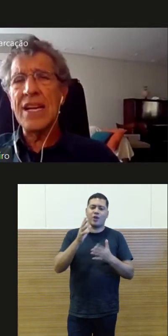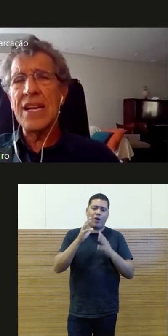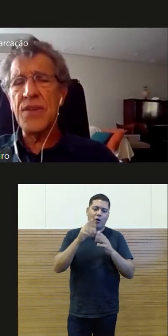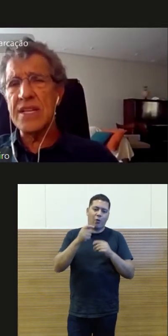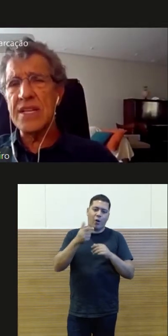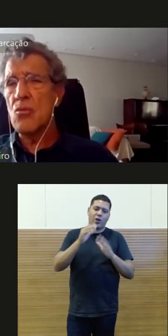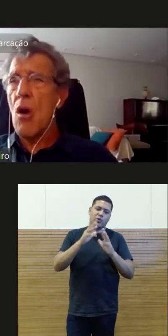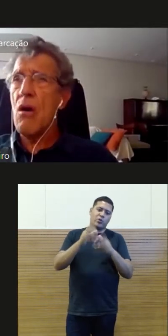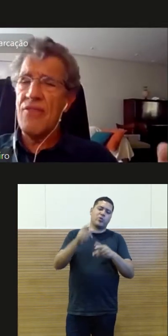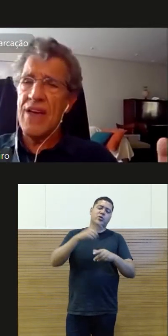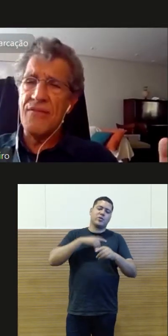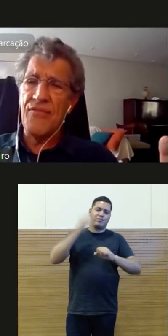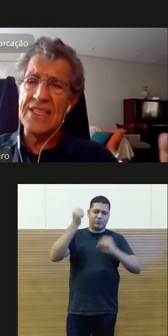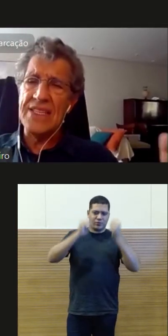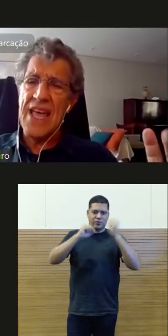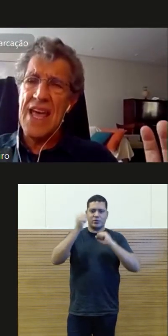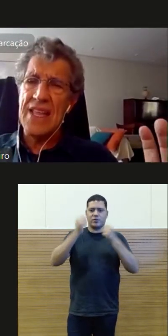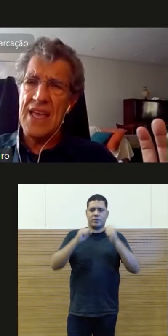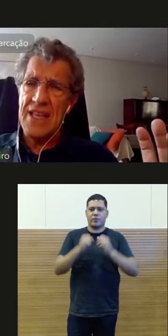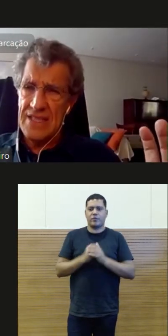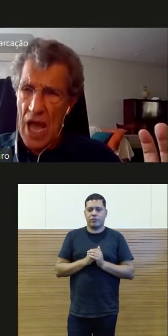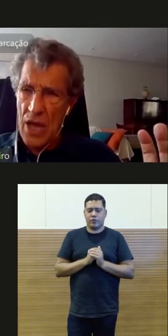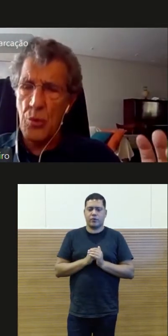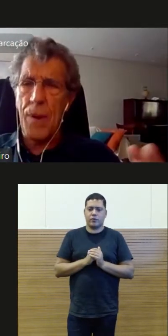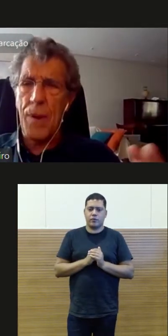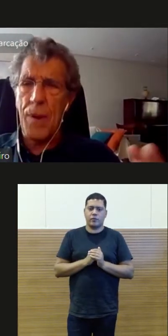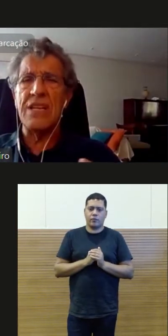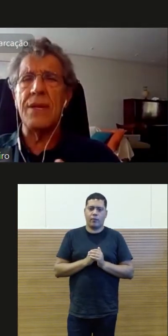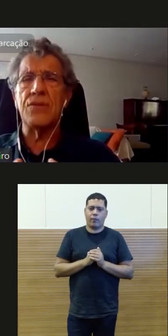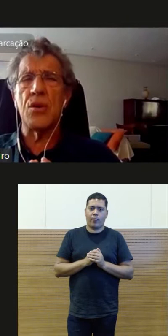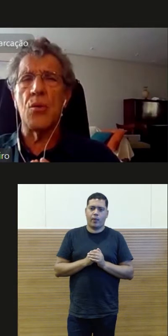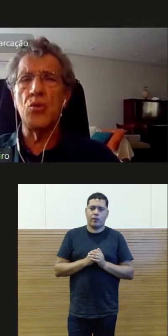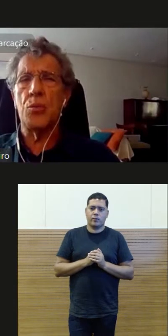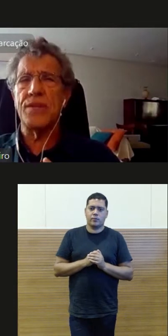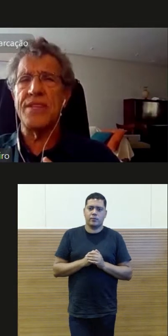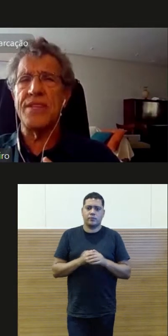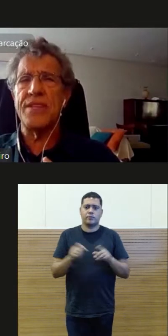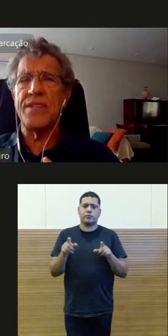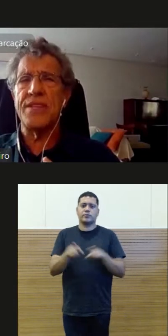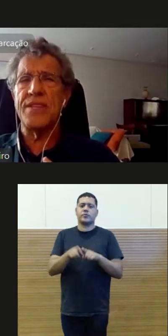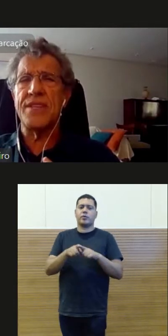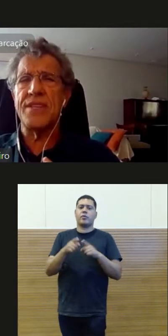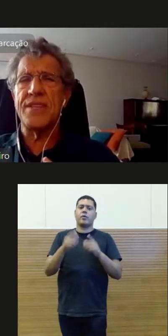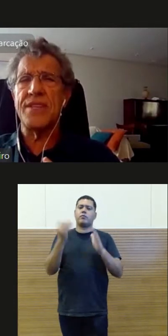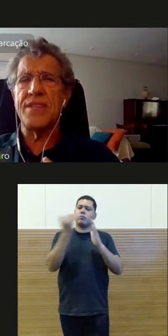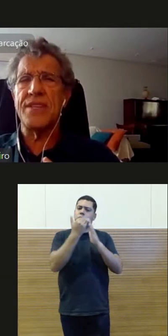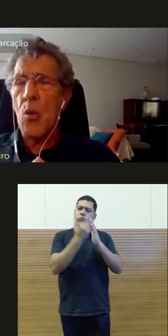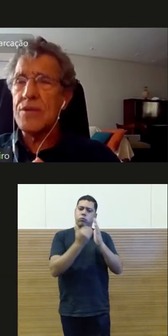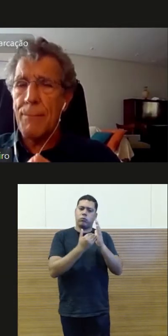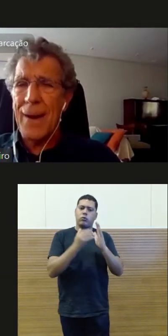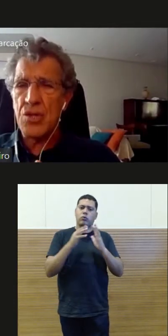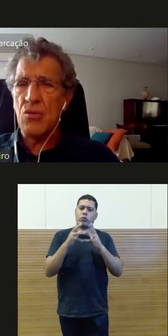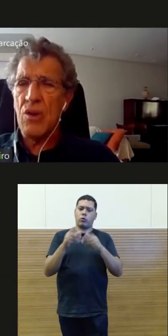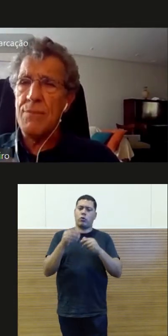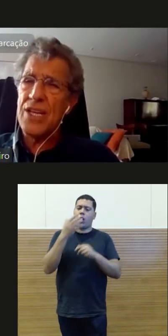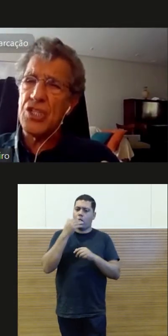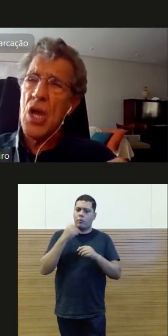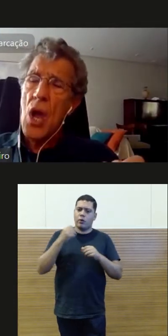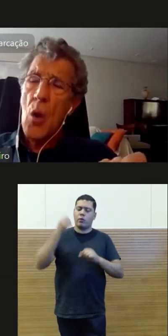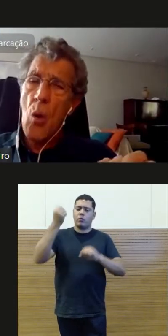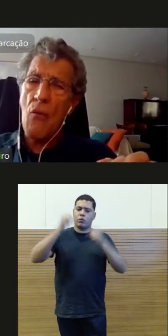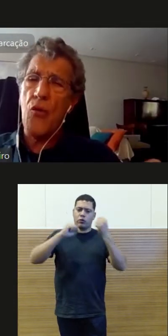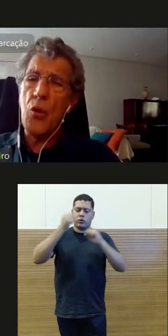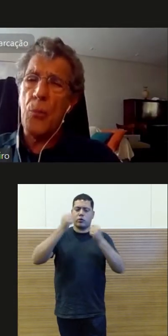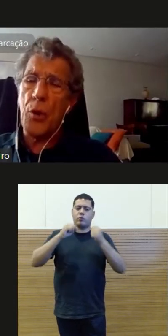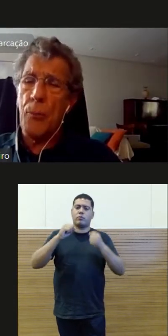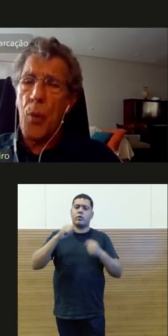is processed ultimately. What the new classification does is it groups foods according to the